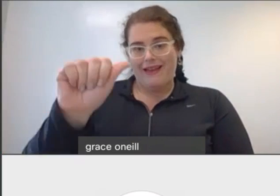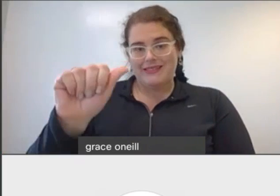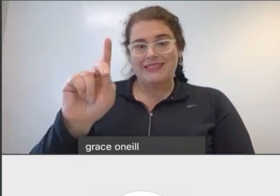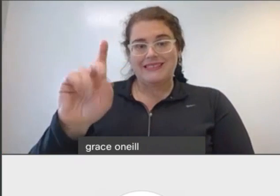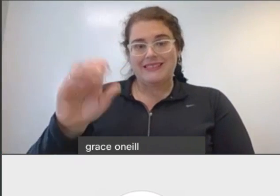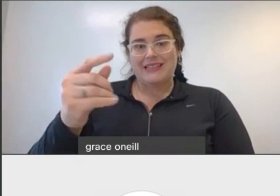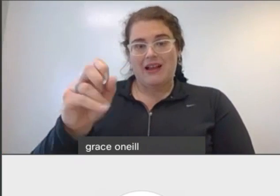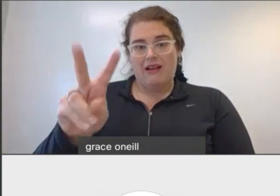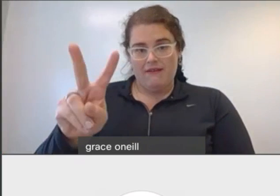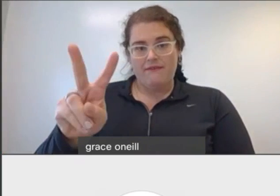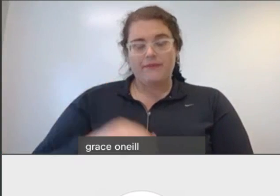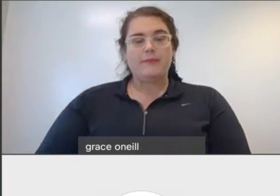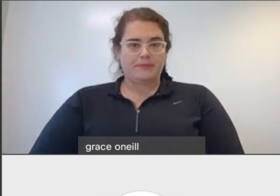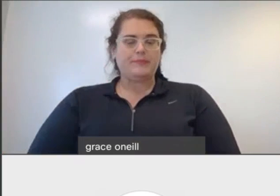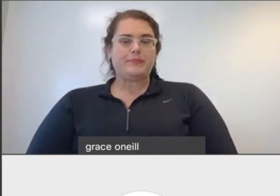charlisa.payne2@dc.gov.